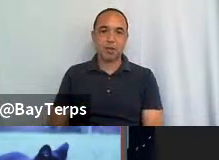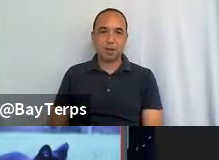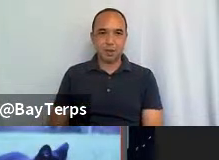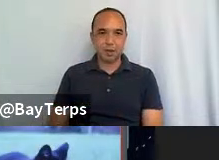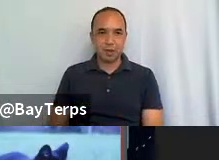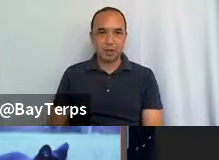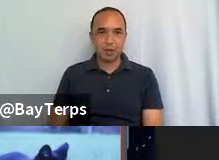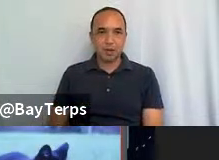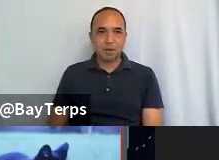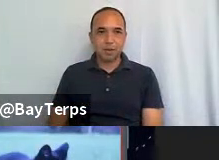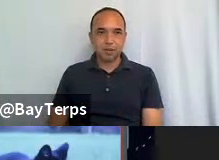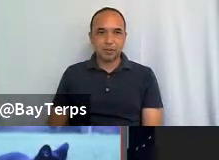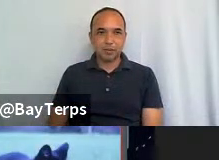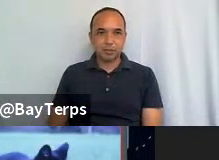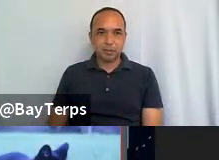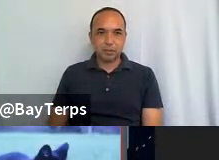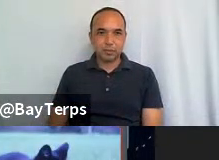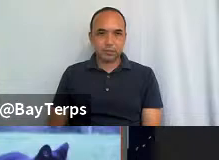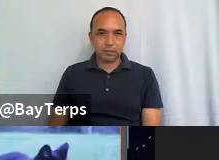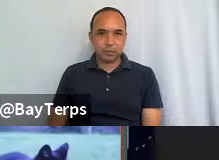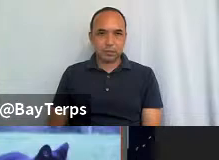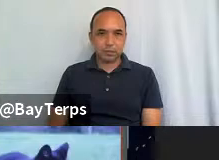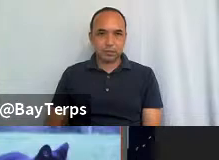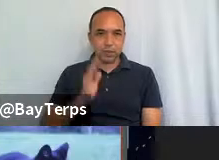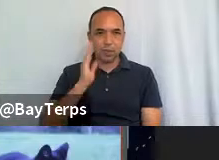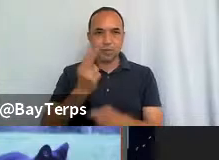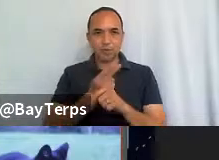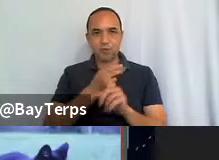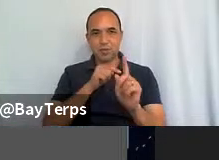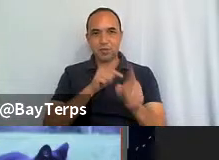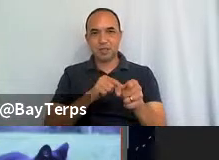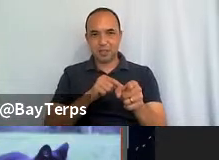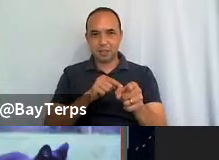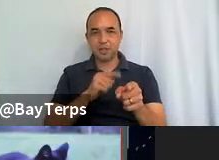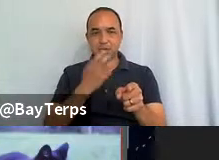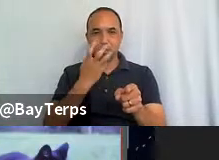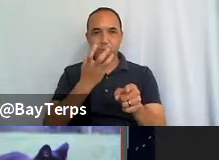do this warming filter